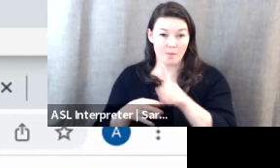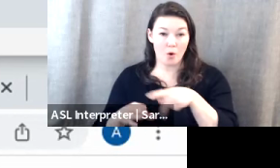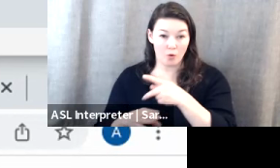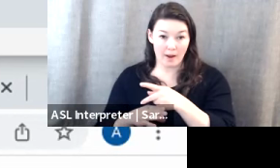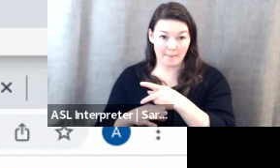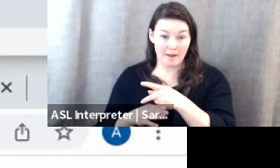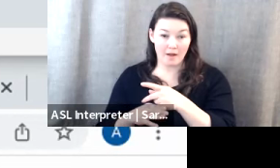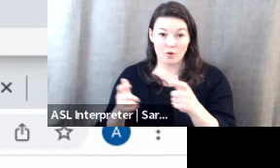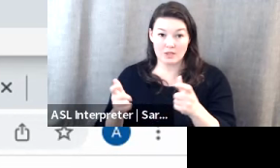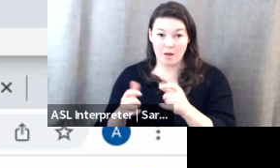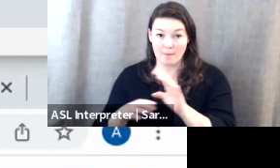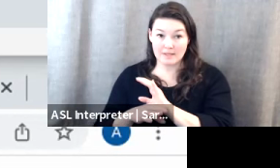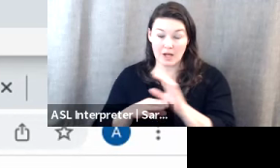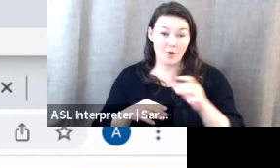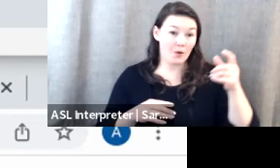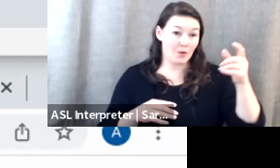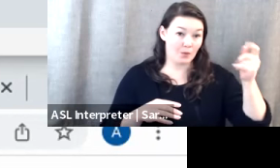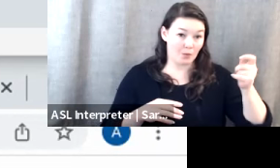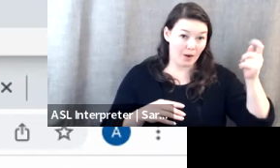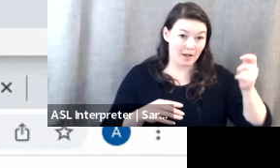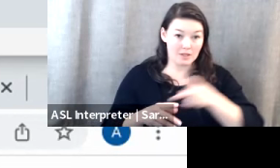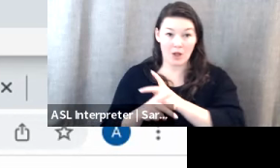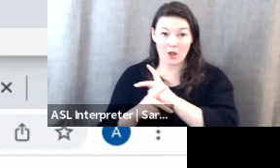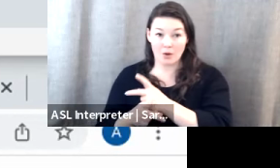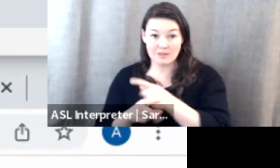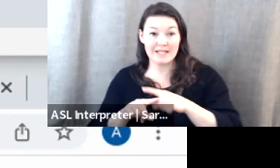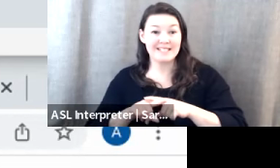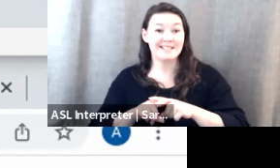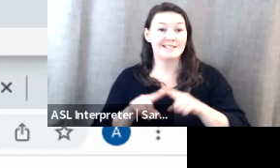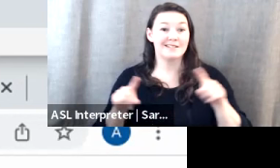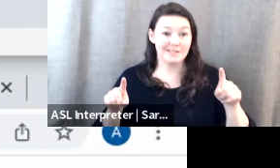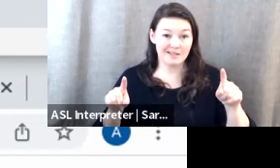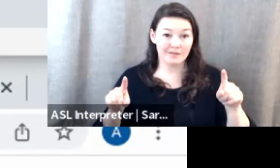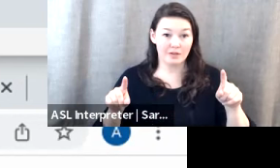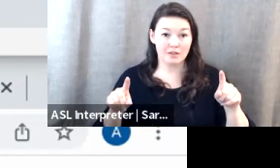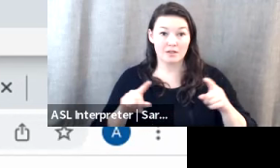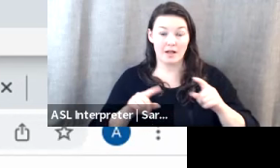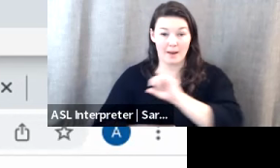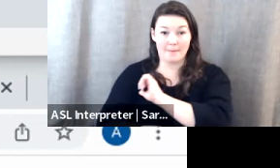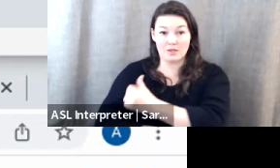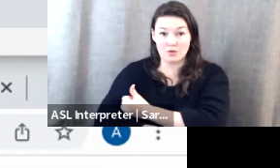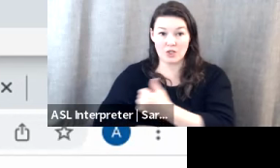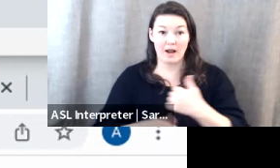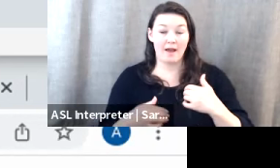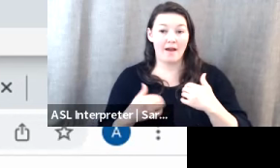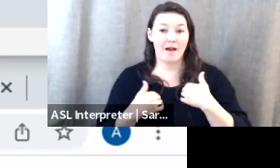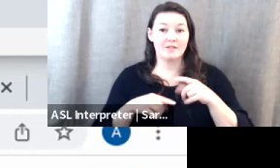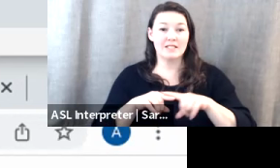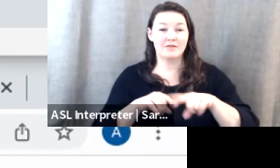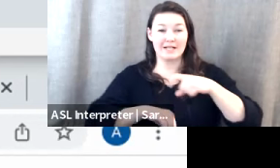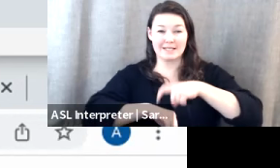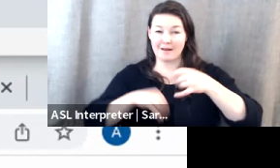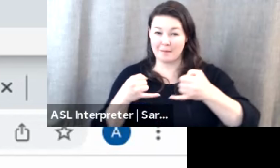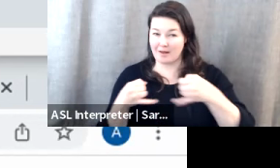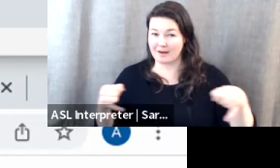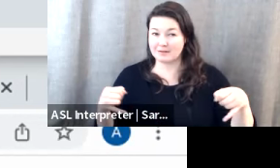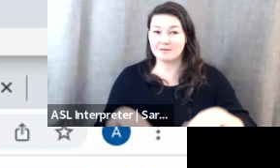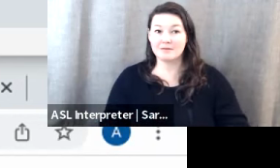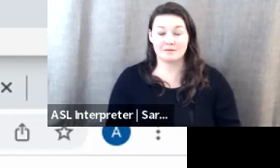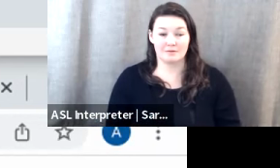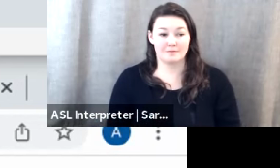are administrated differently and have longer and or shorter timeframes. Mi pregunta es que si deberíamos de dividir